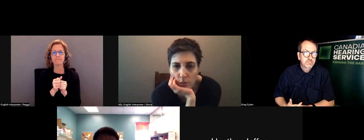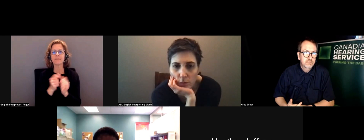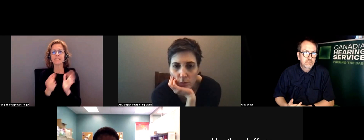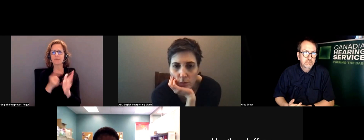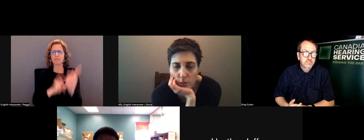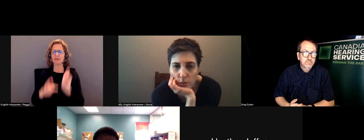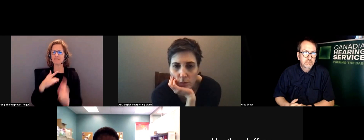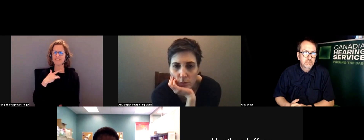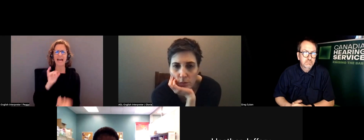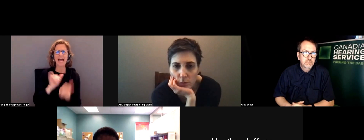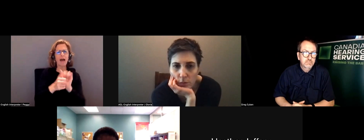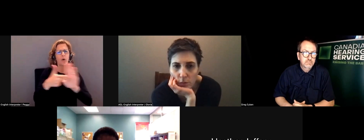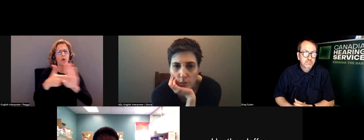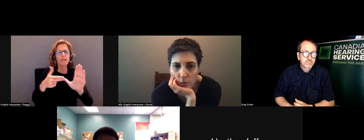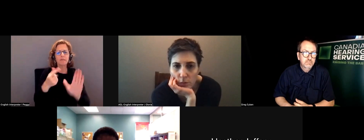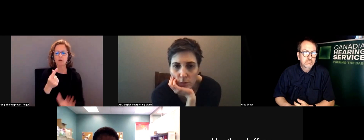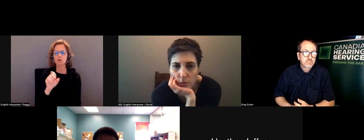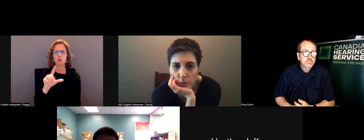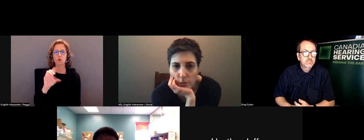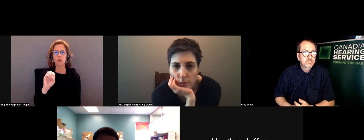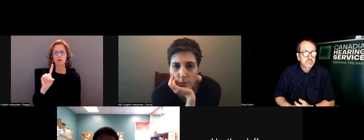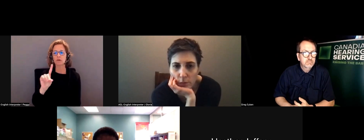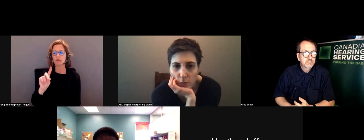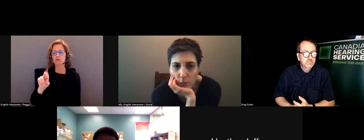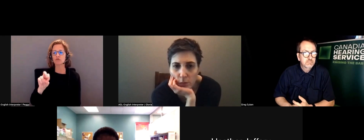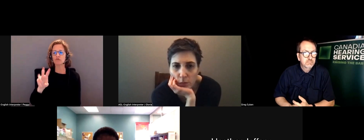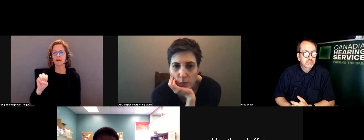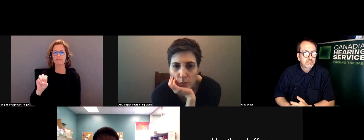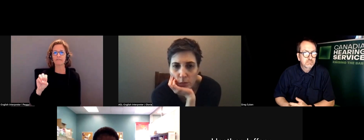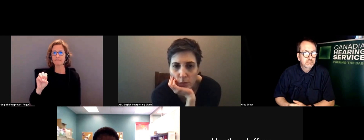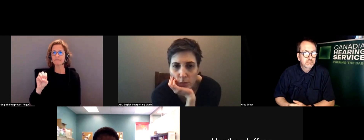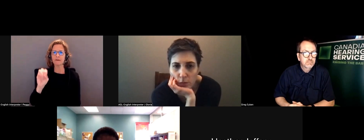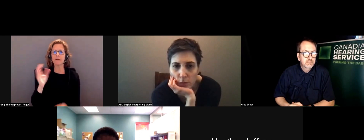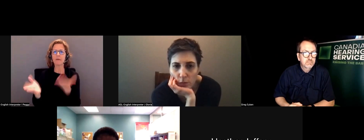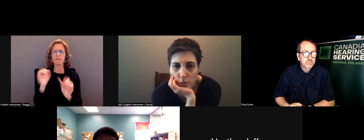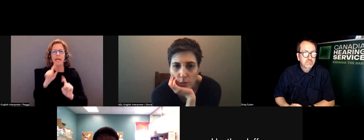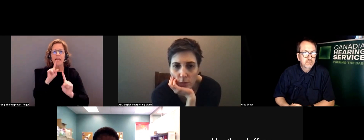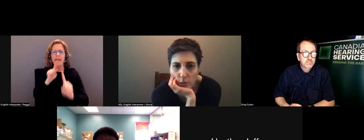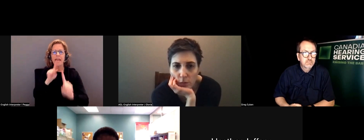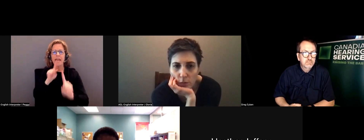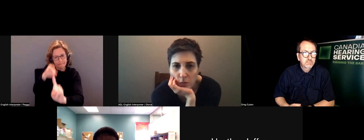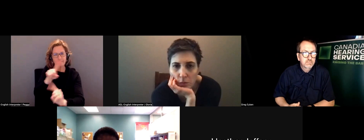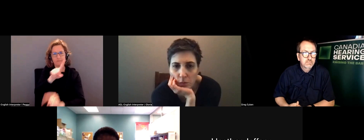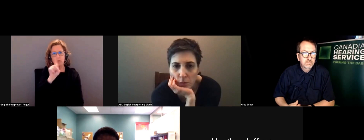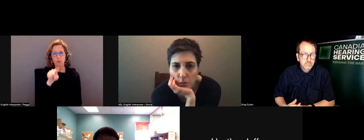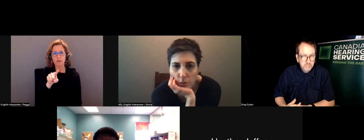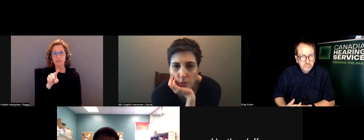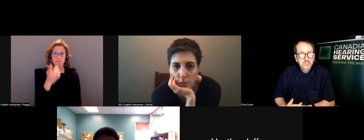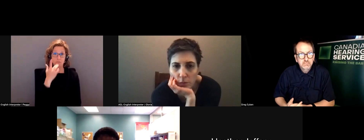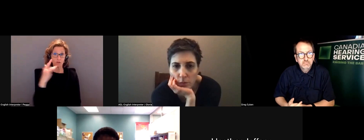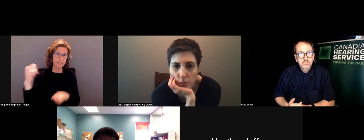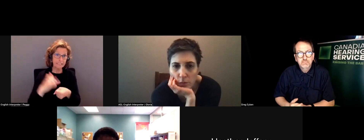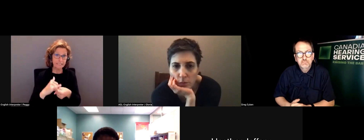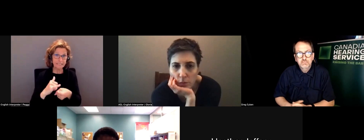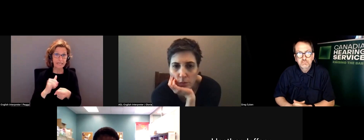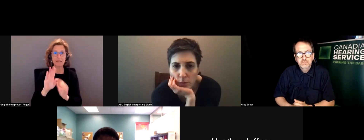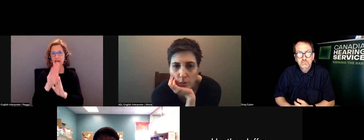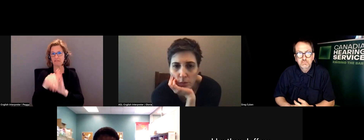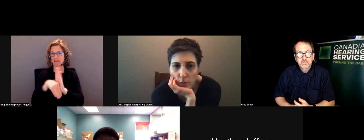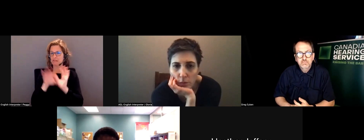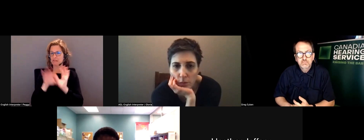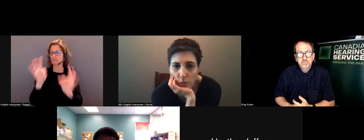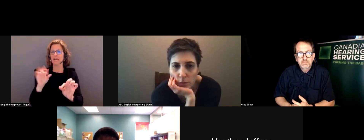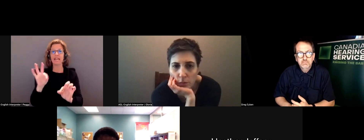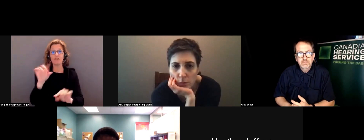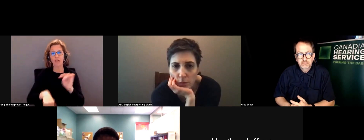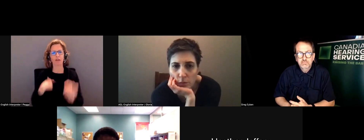Drive labeling and things like that, we may be able to answer after the break. But if you can stay, we totally understand as well. And we